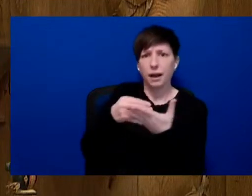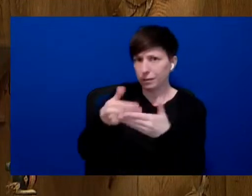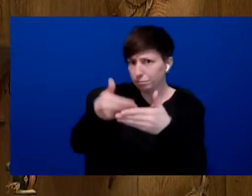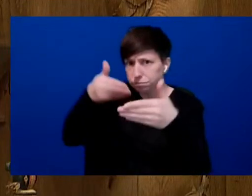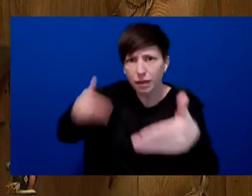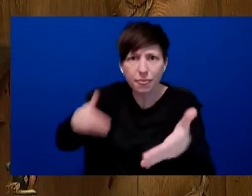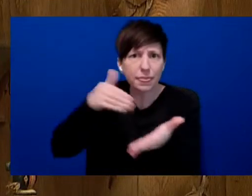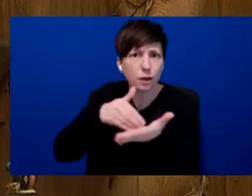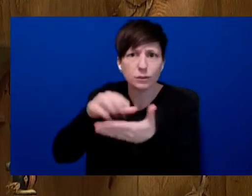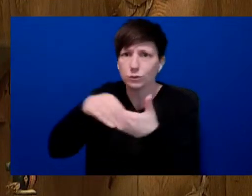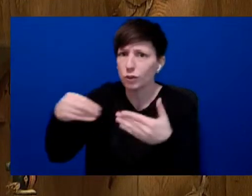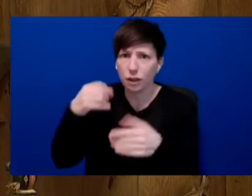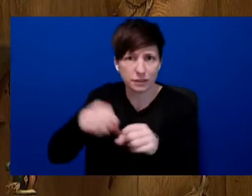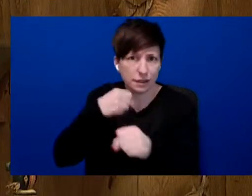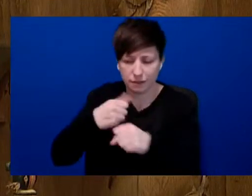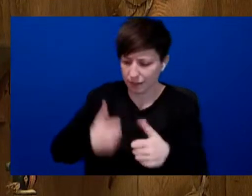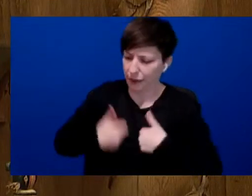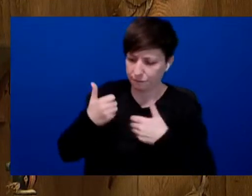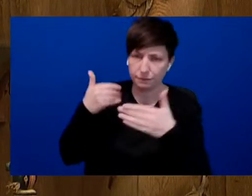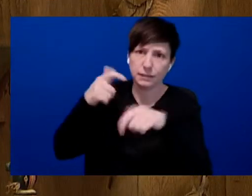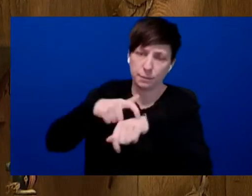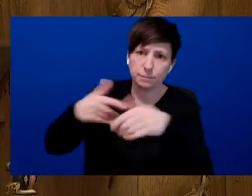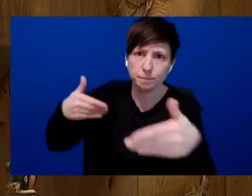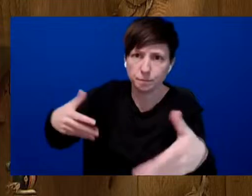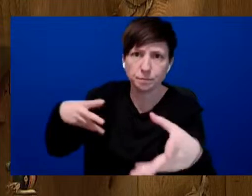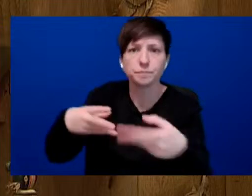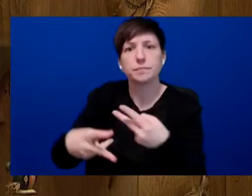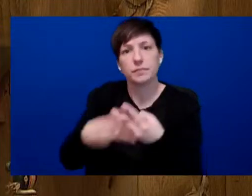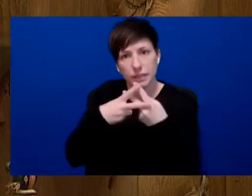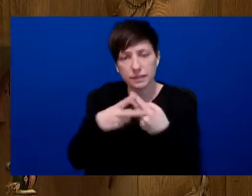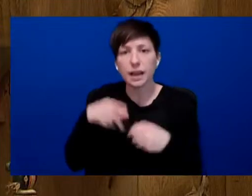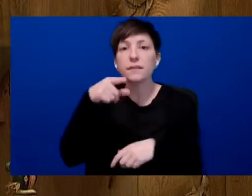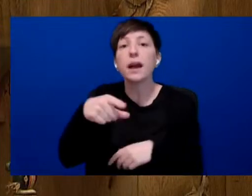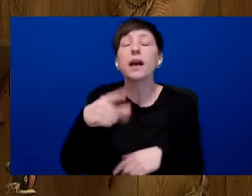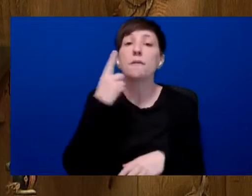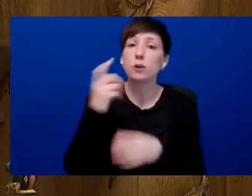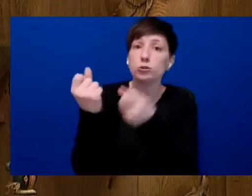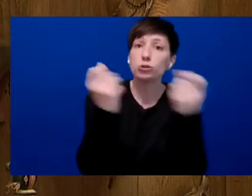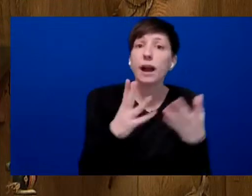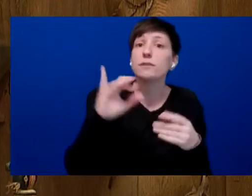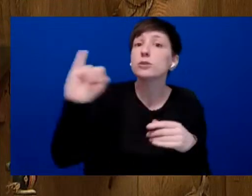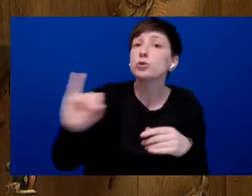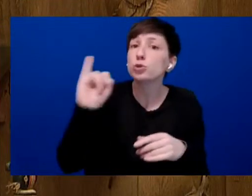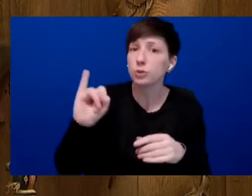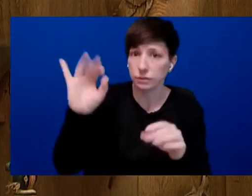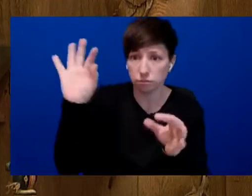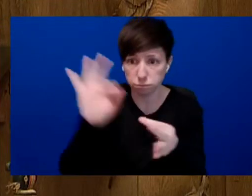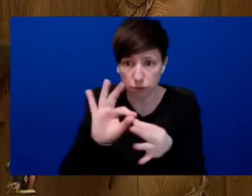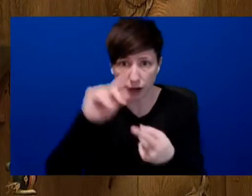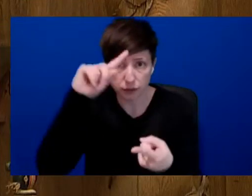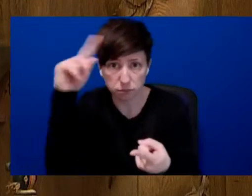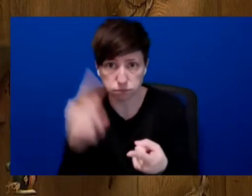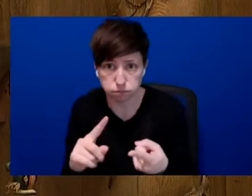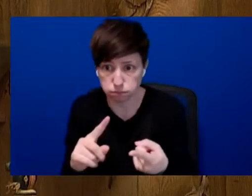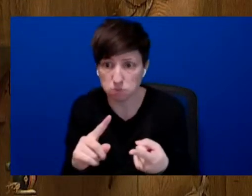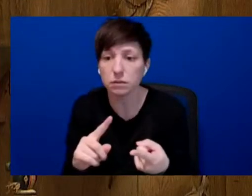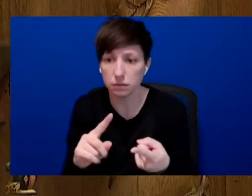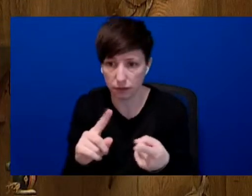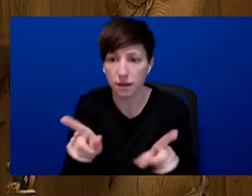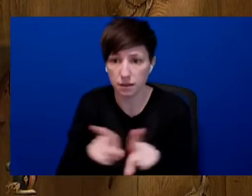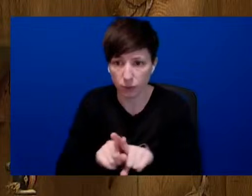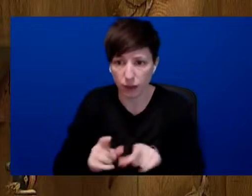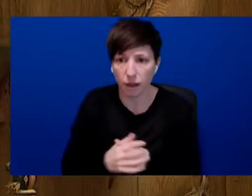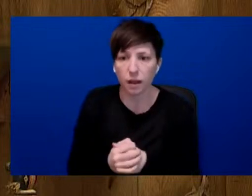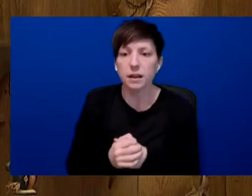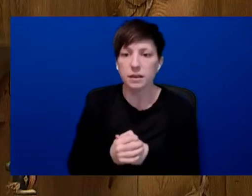being cut, on average, by $500 a year for drivers. New investments in food security are helping